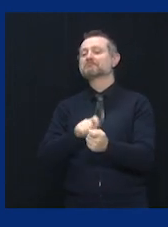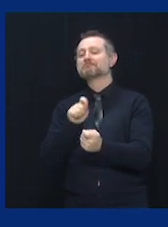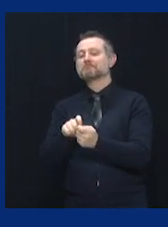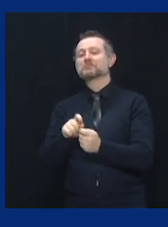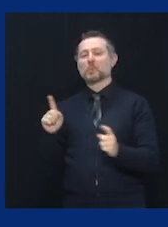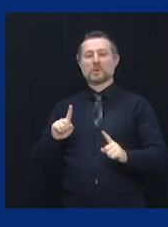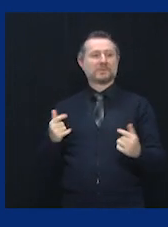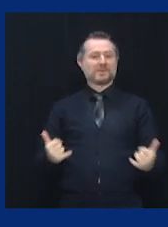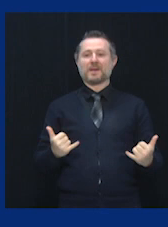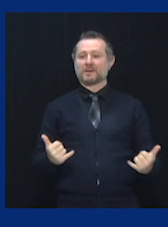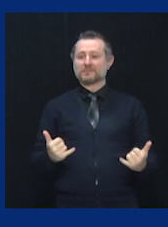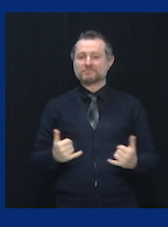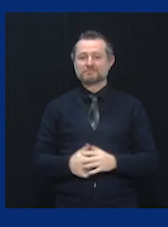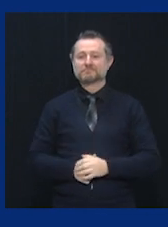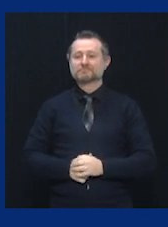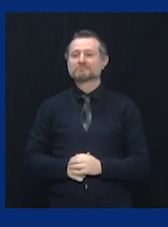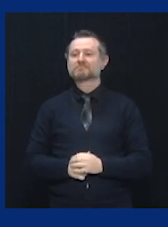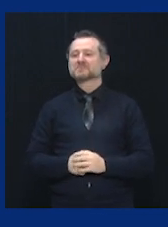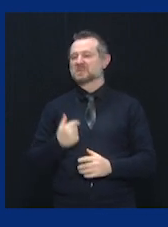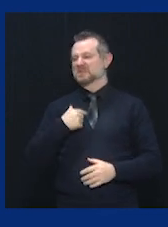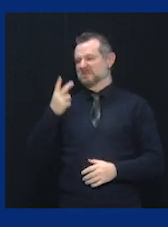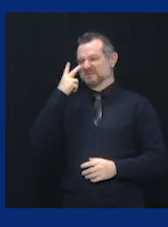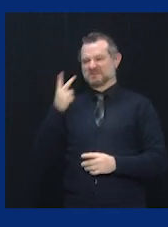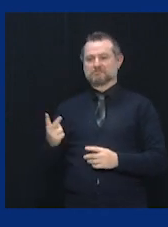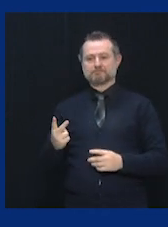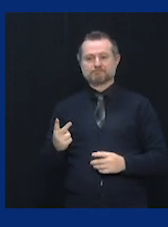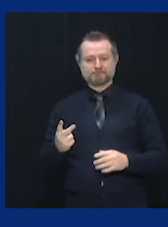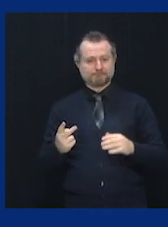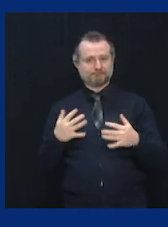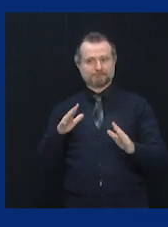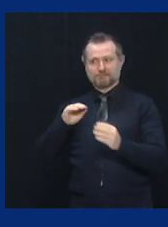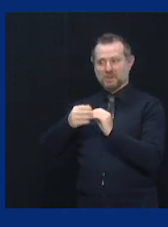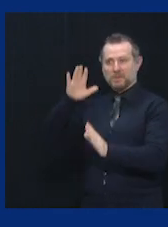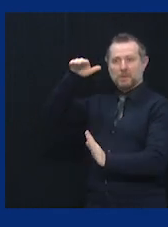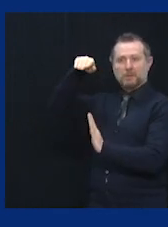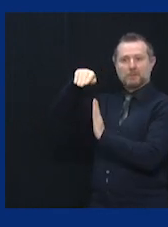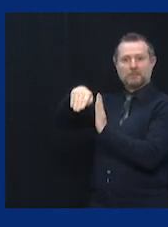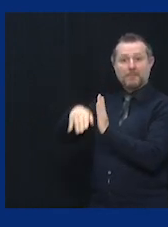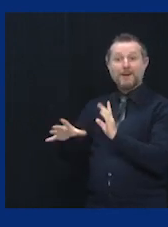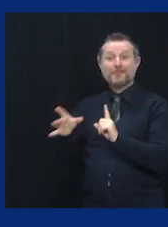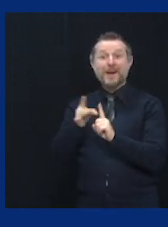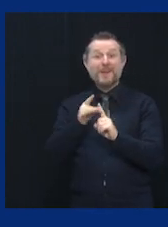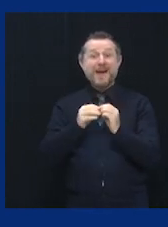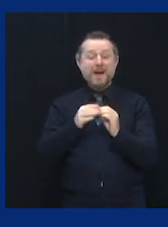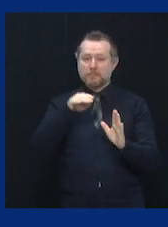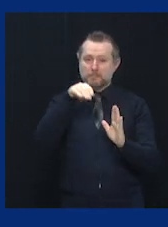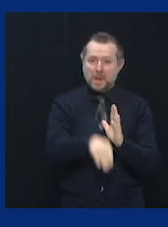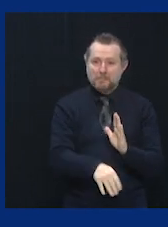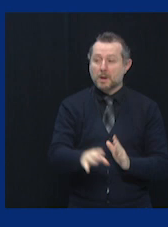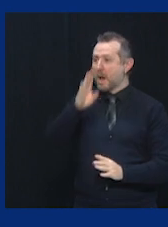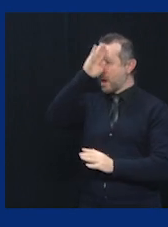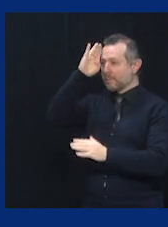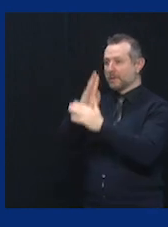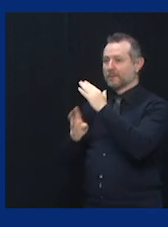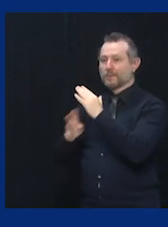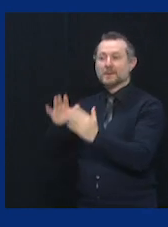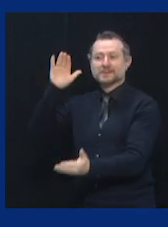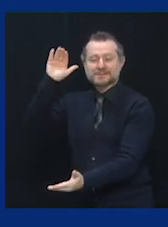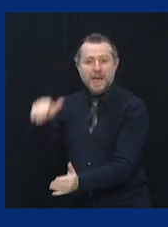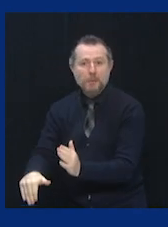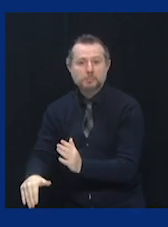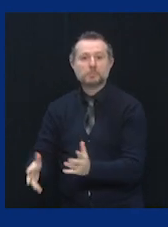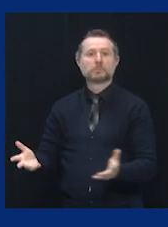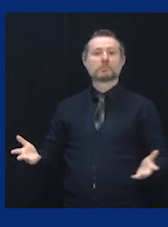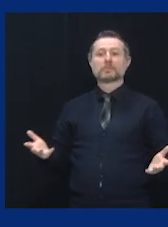frankly. We're seeing that spike come down. That's the positivity numbers down and the hospitalization numbers down. So now we can